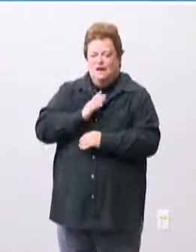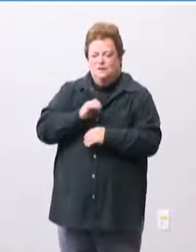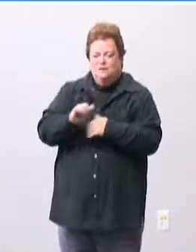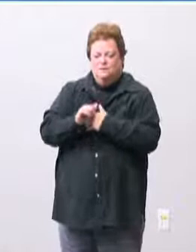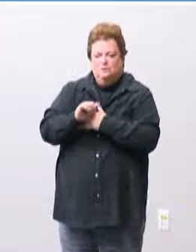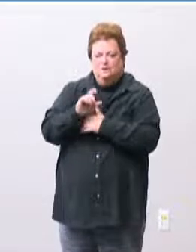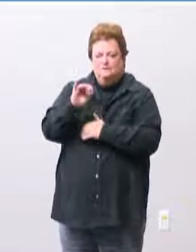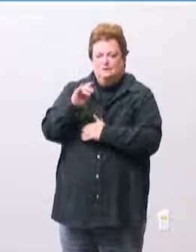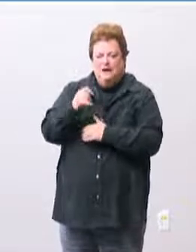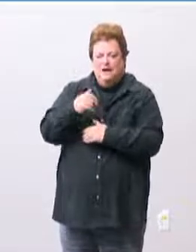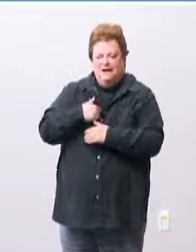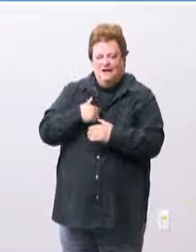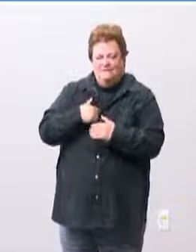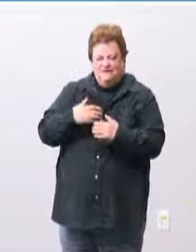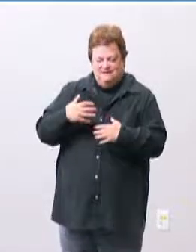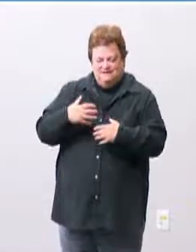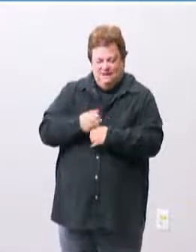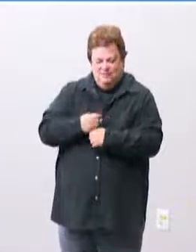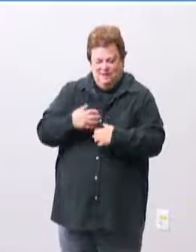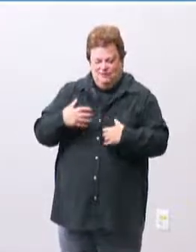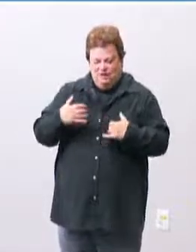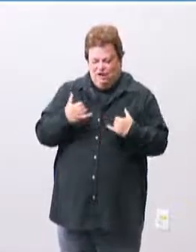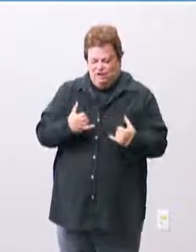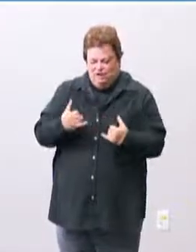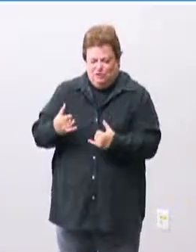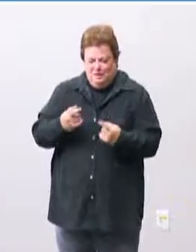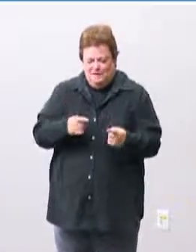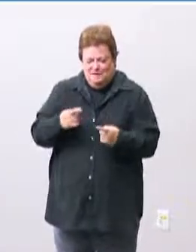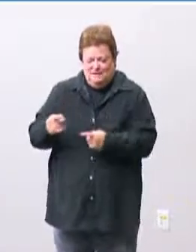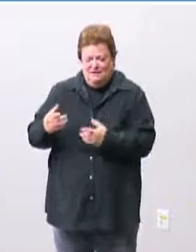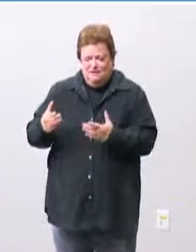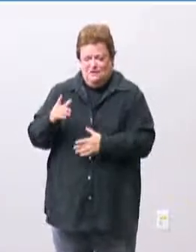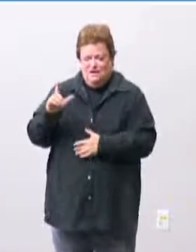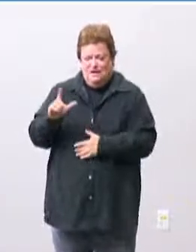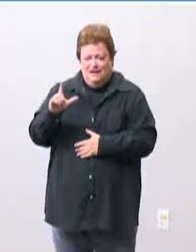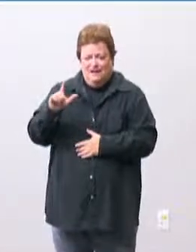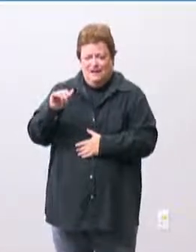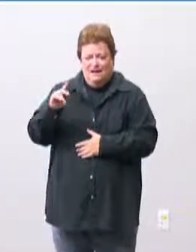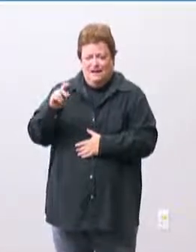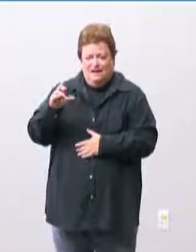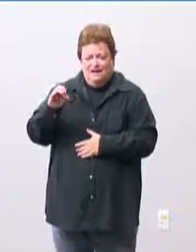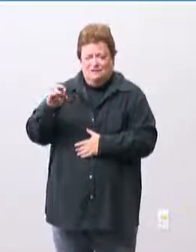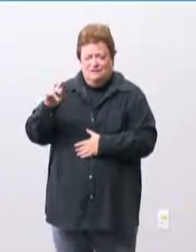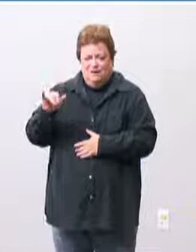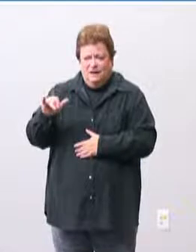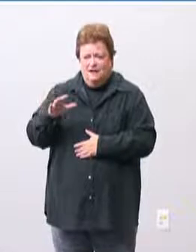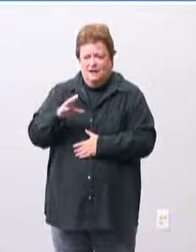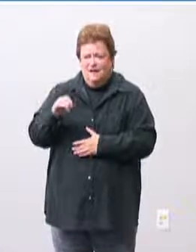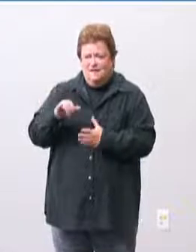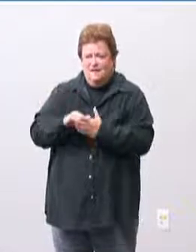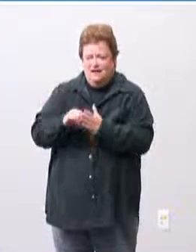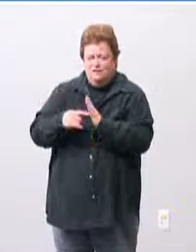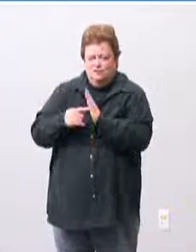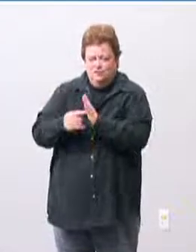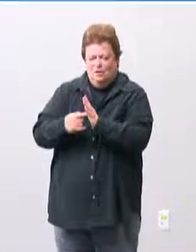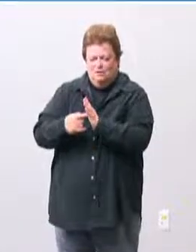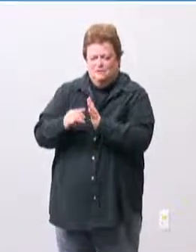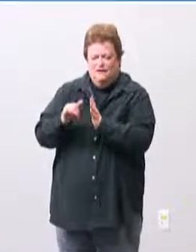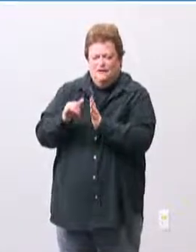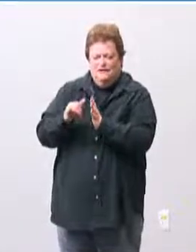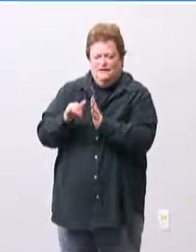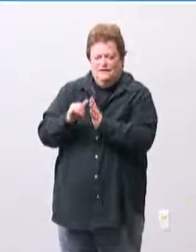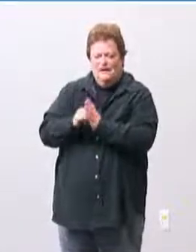provides a summary of current conditions in Lincoln and Lancaster County, and the data shows our local situation is